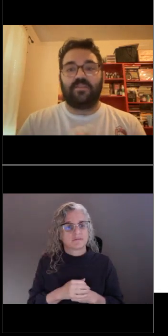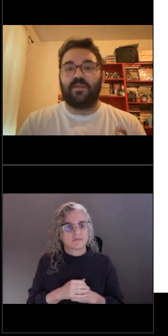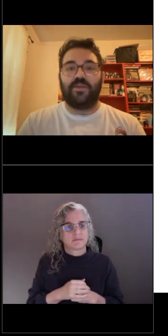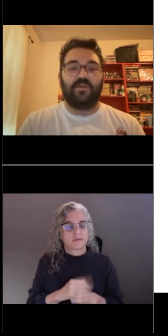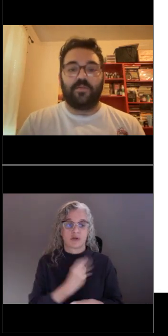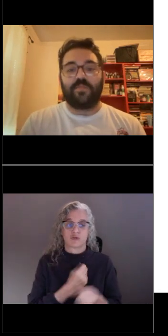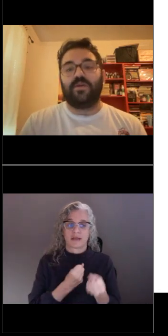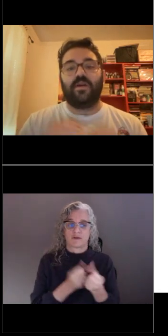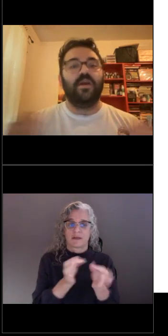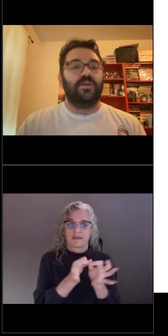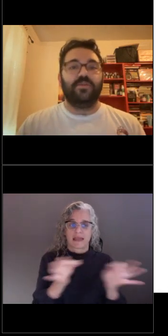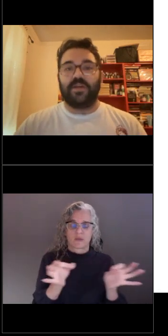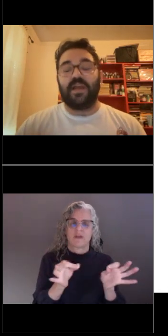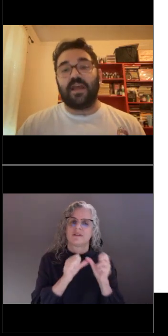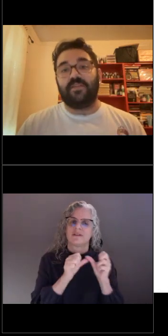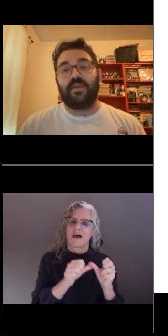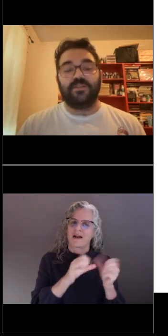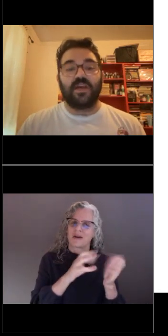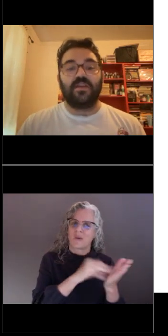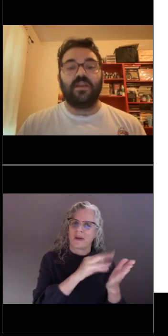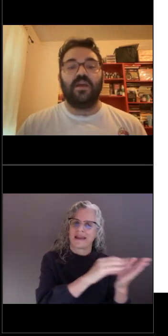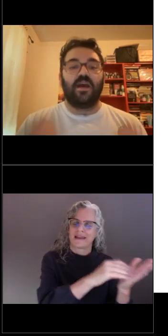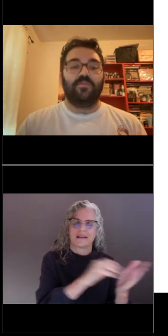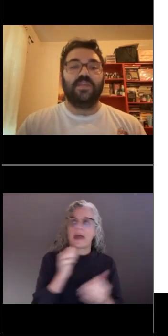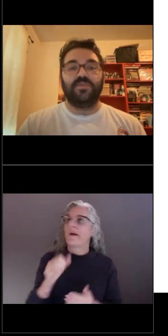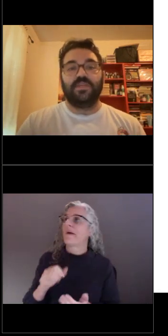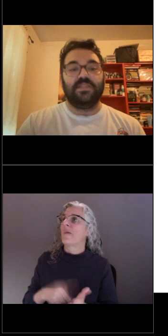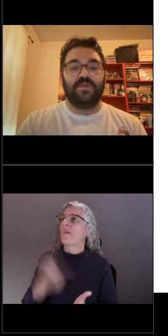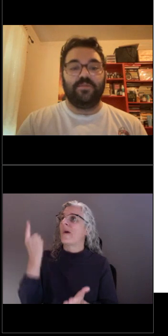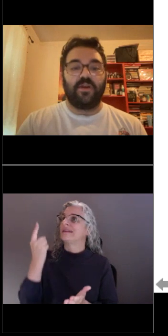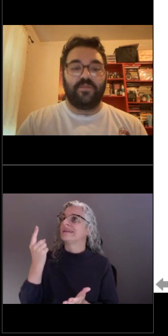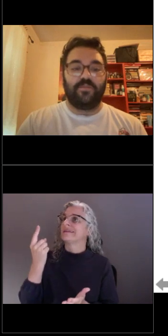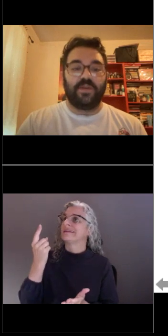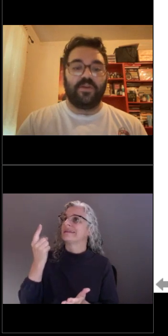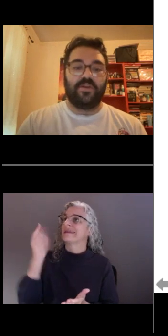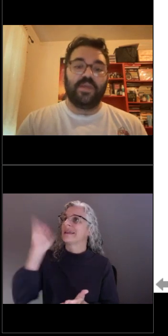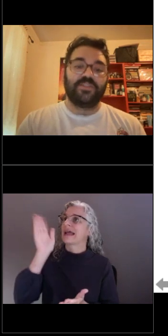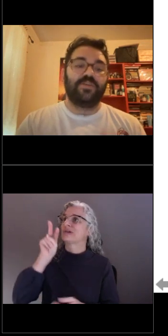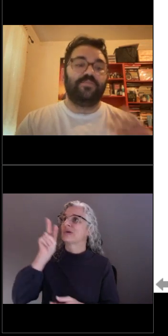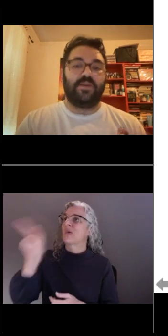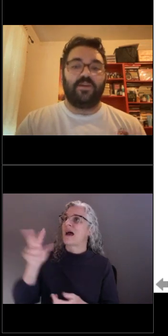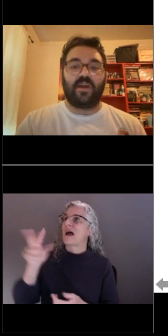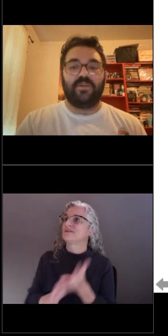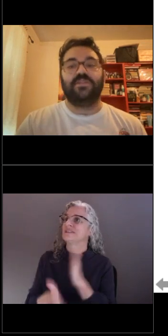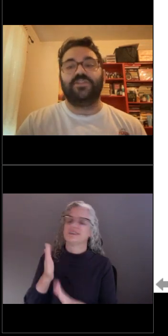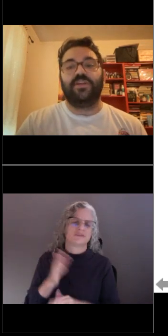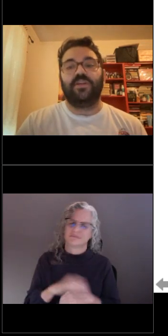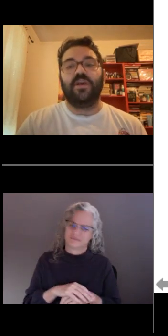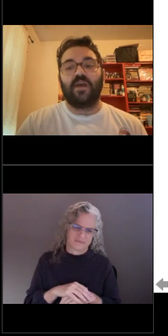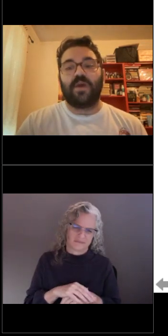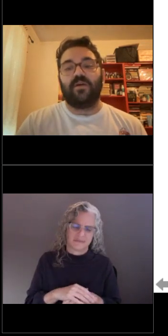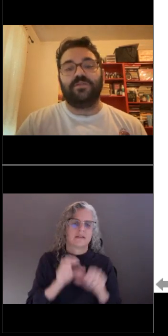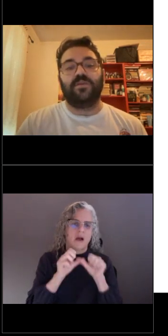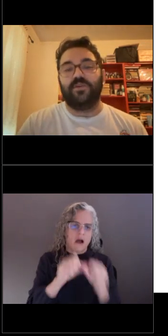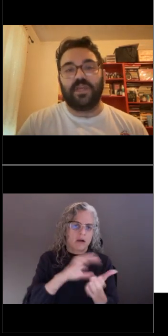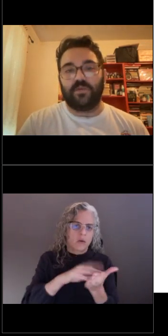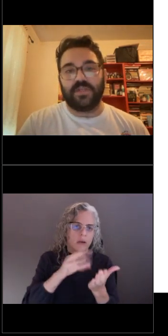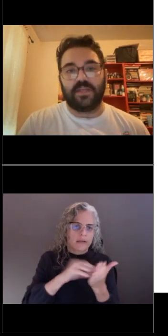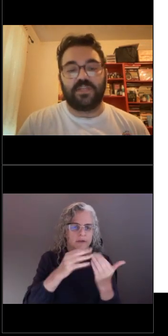a kind of thing where you go to a webinar, you learn it, and then you're done. This really needs to be part of a bigger picture, bigger conversation